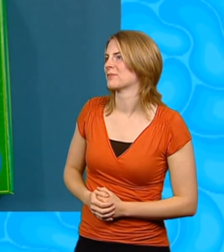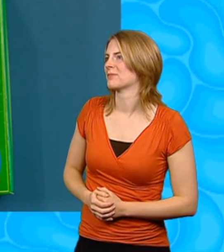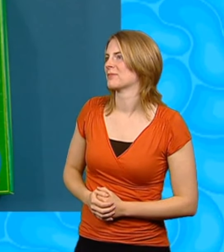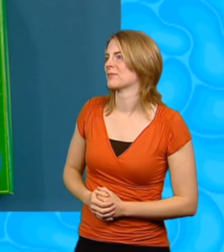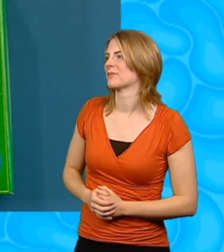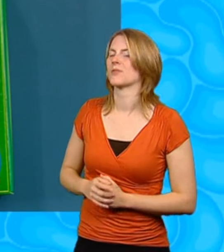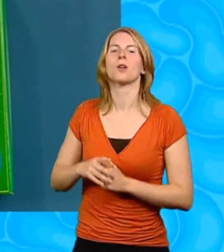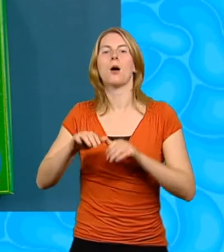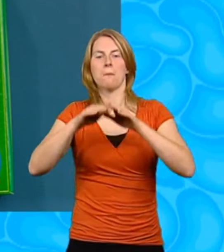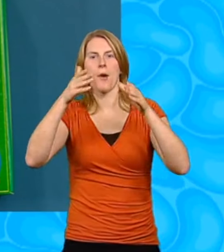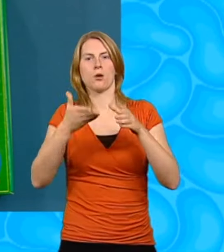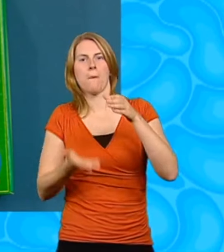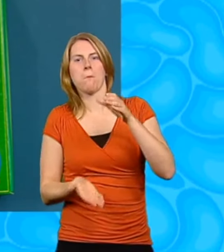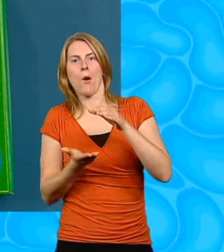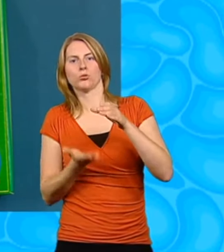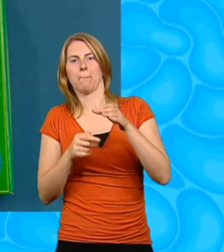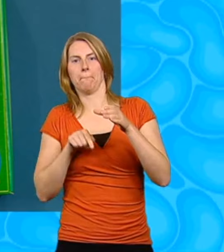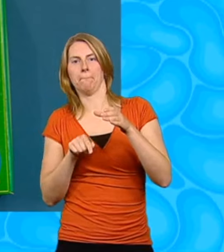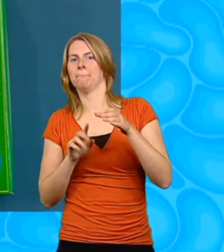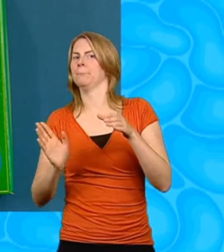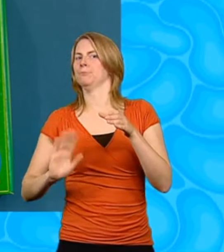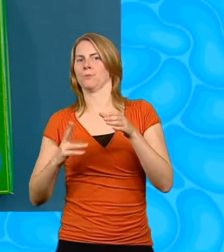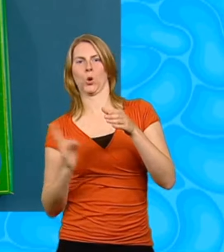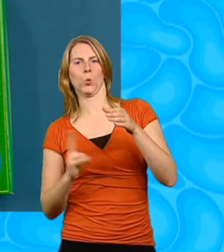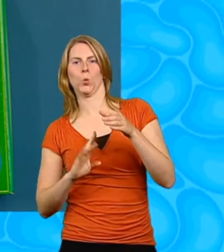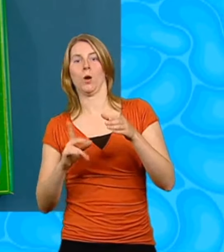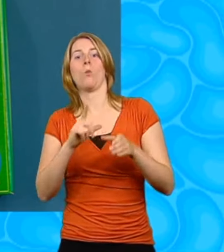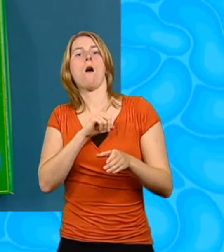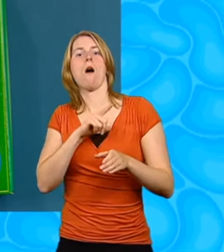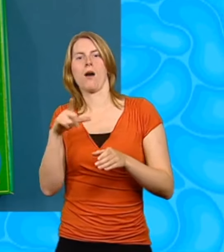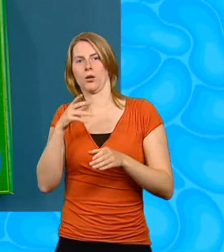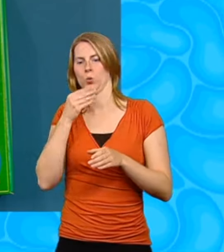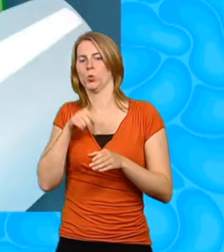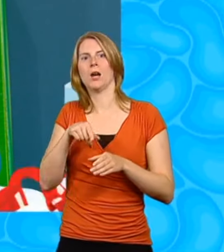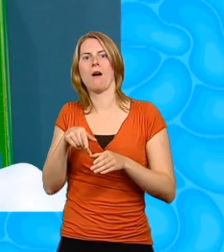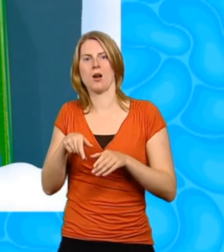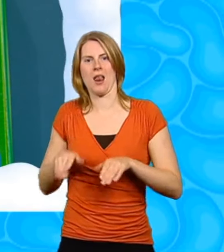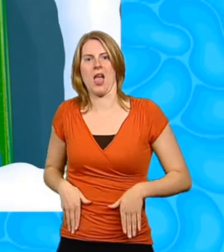Don't glue pasta to the bottom of the box, because that's where the legs are going.